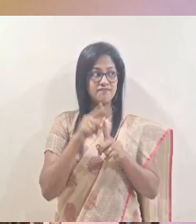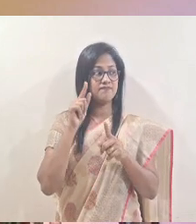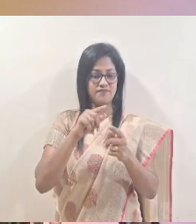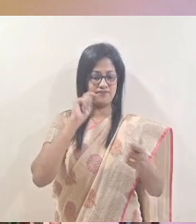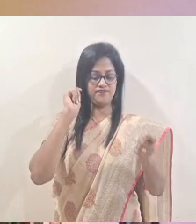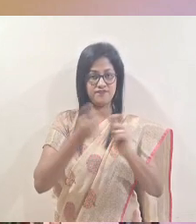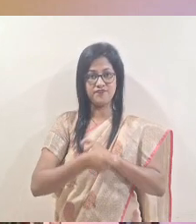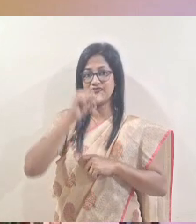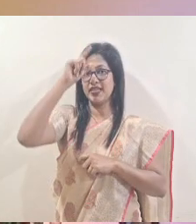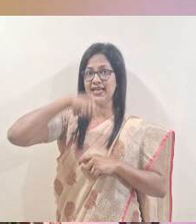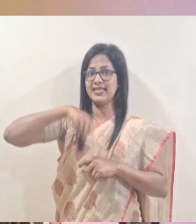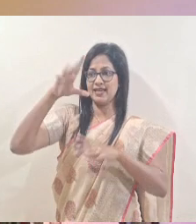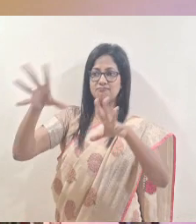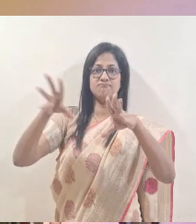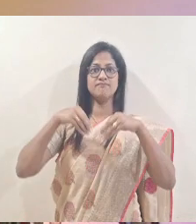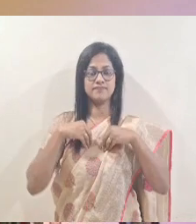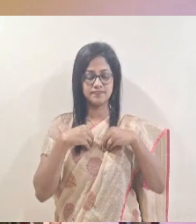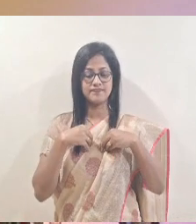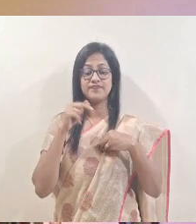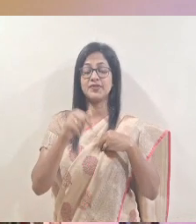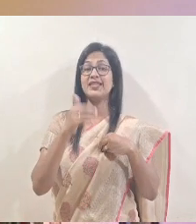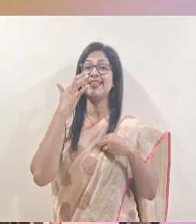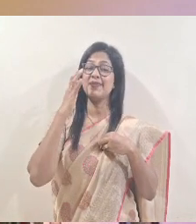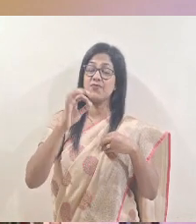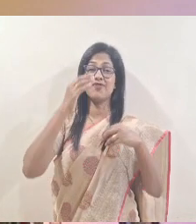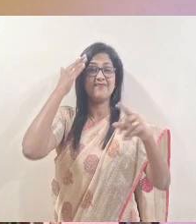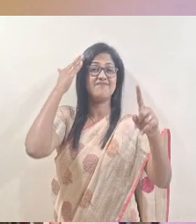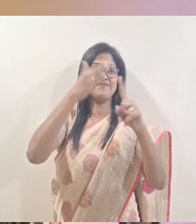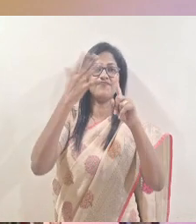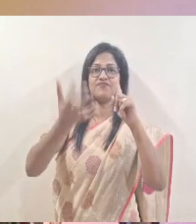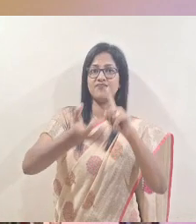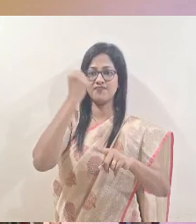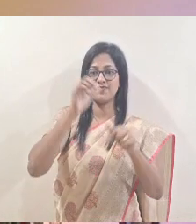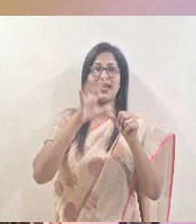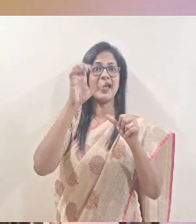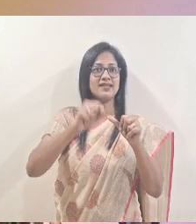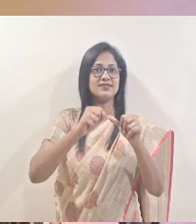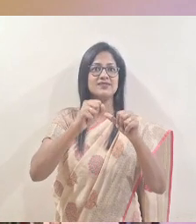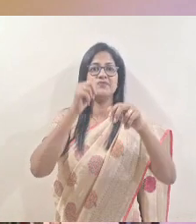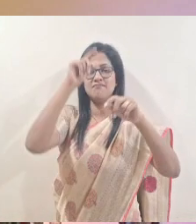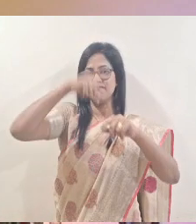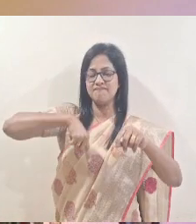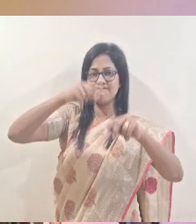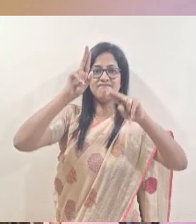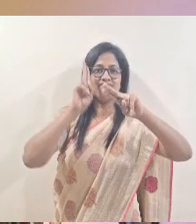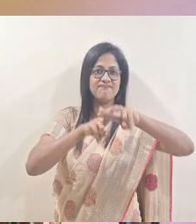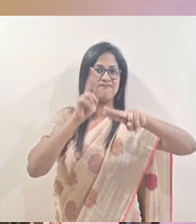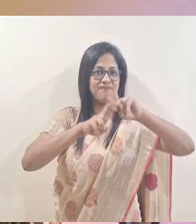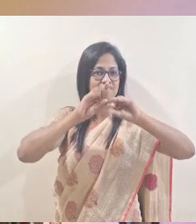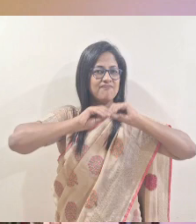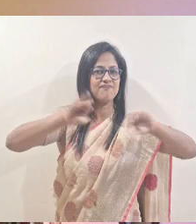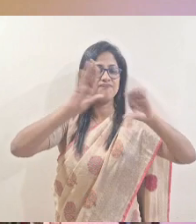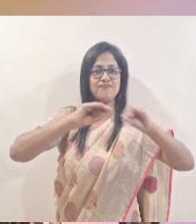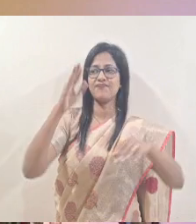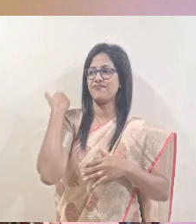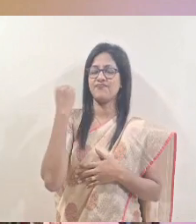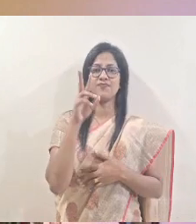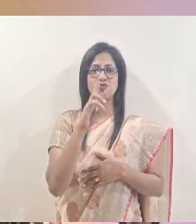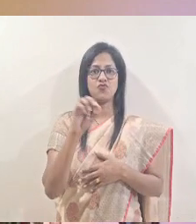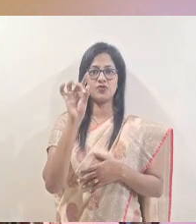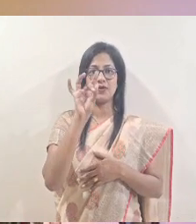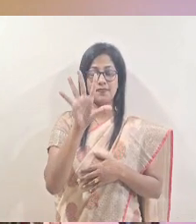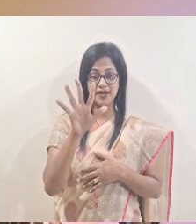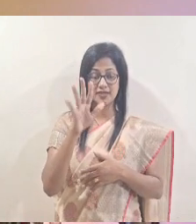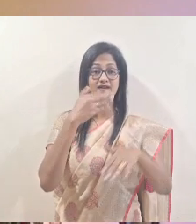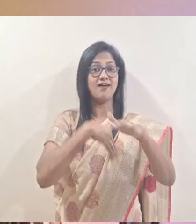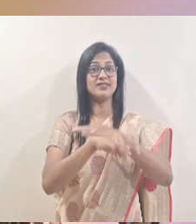was ratified by India. Then an important milestone is the Accessible India campaign, which was initiated in 2015